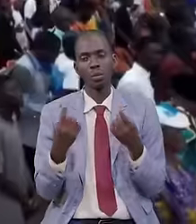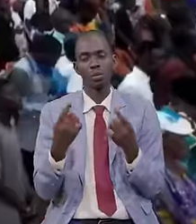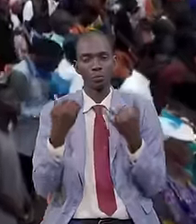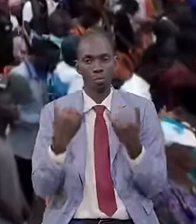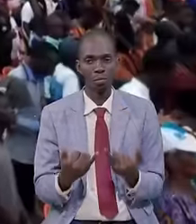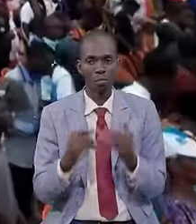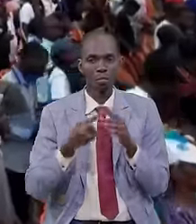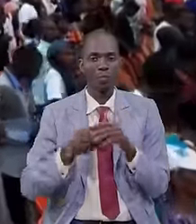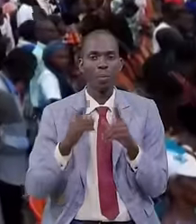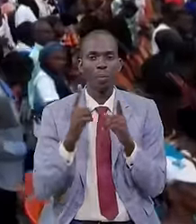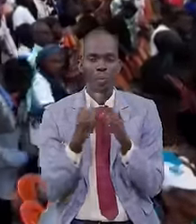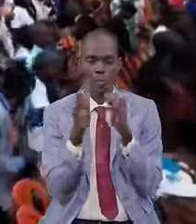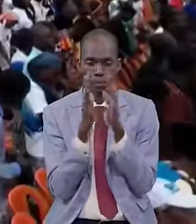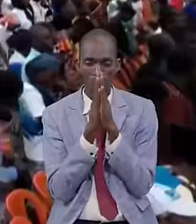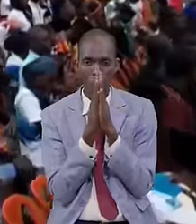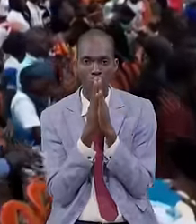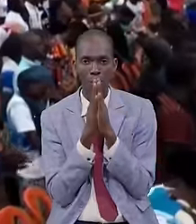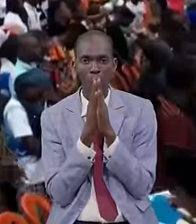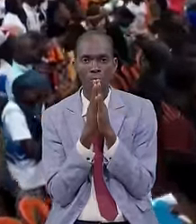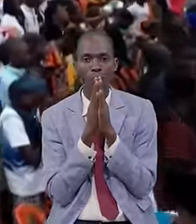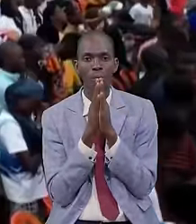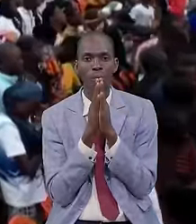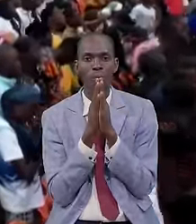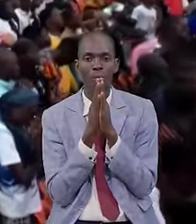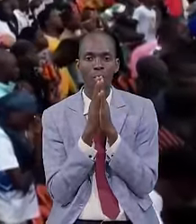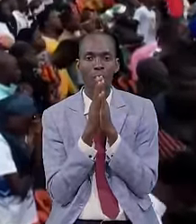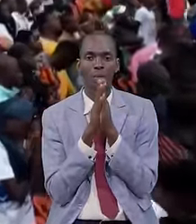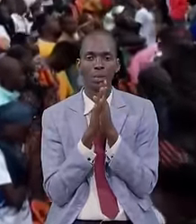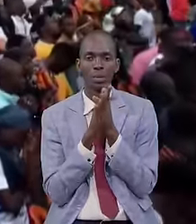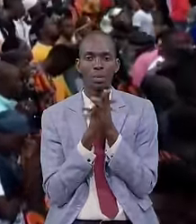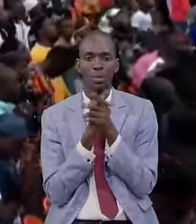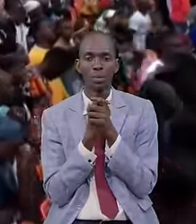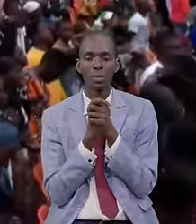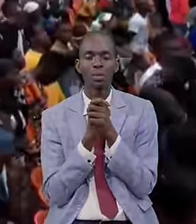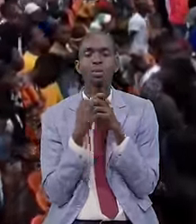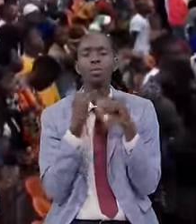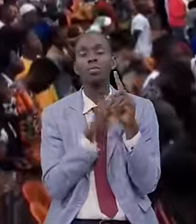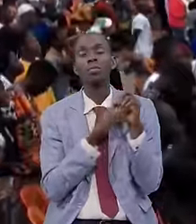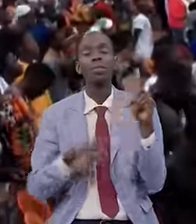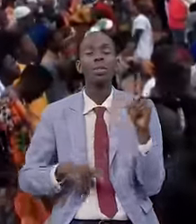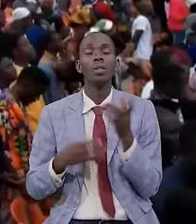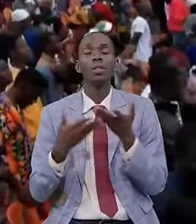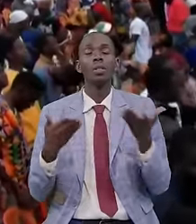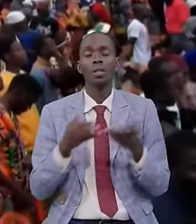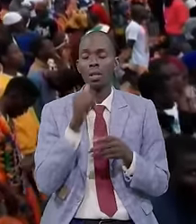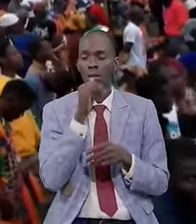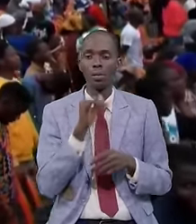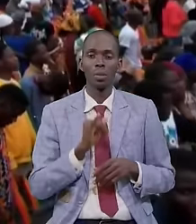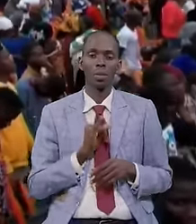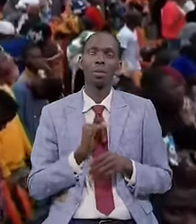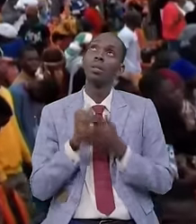mouth and pray to God, the God of heaven. Lord, here am I. Help